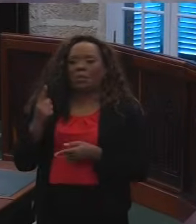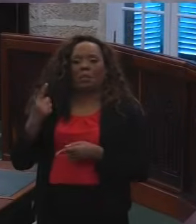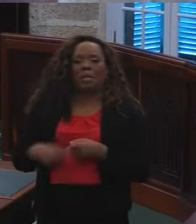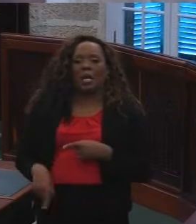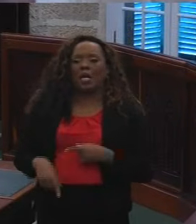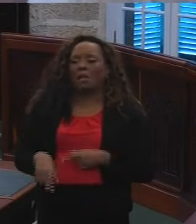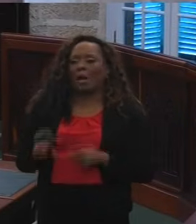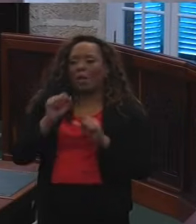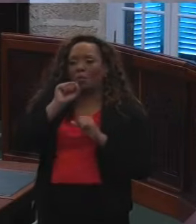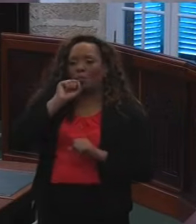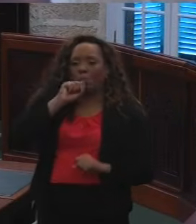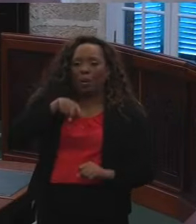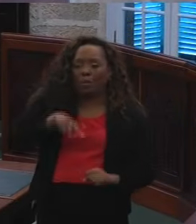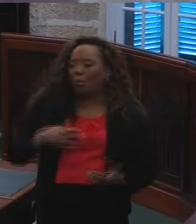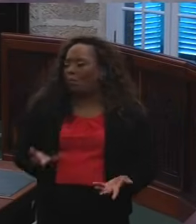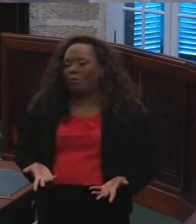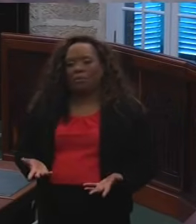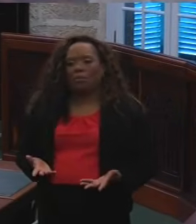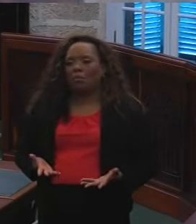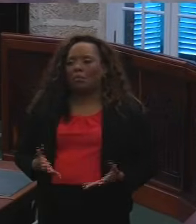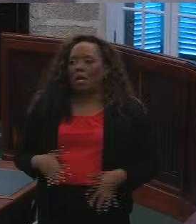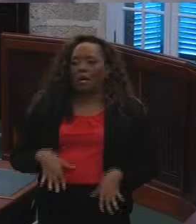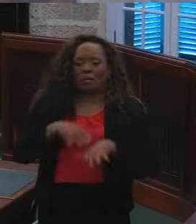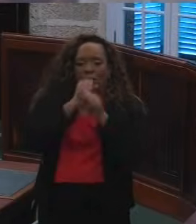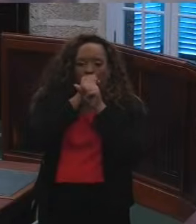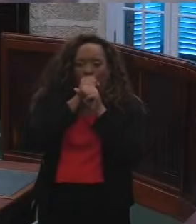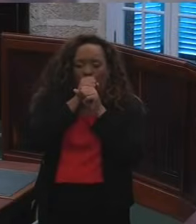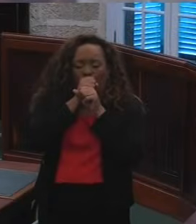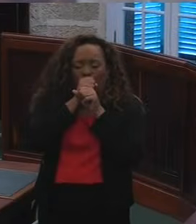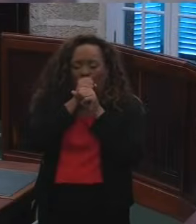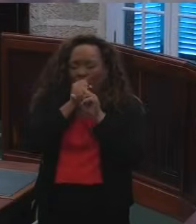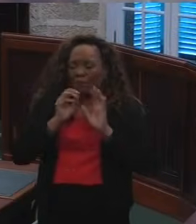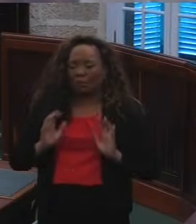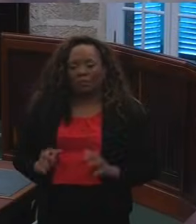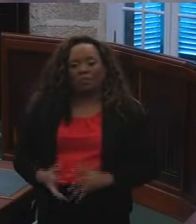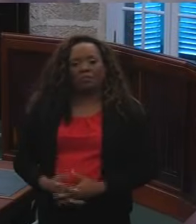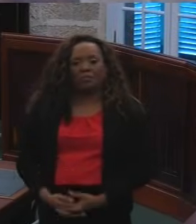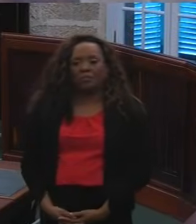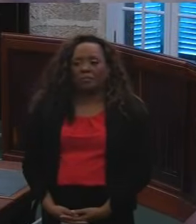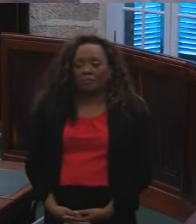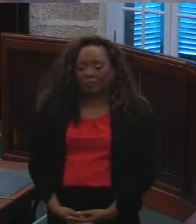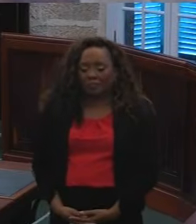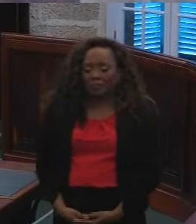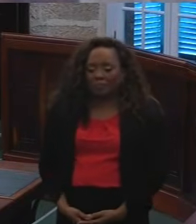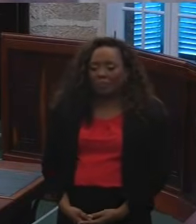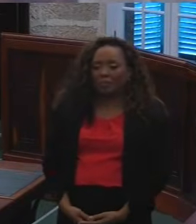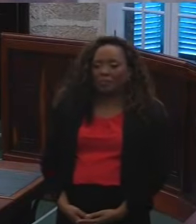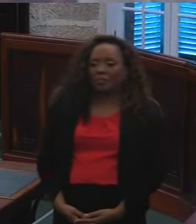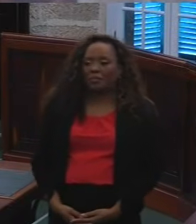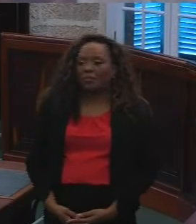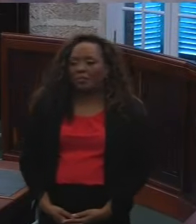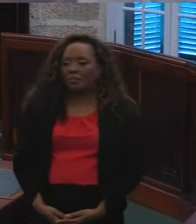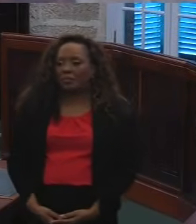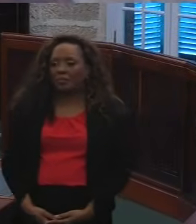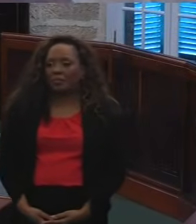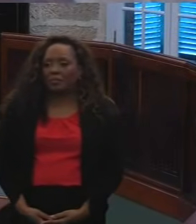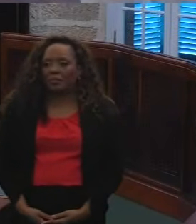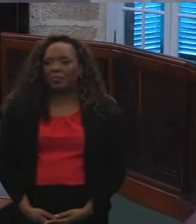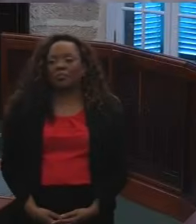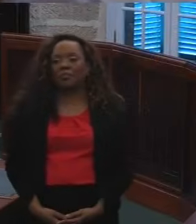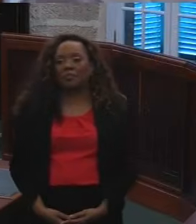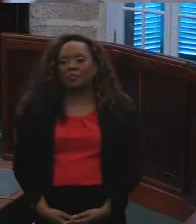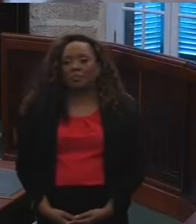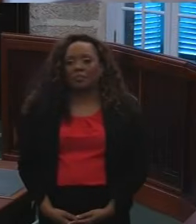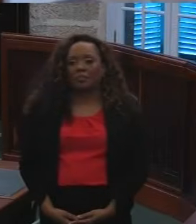and see a register. This register will be kept in a locked safe, and only persons mandated